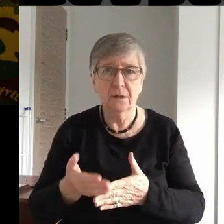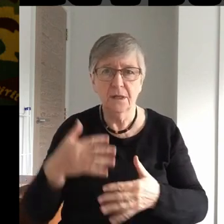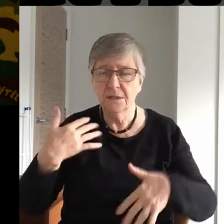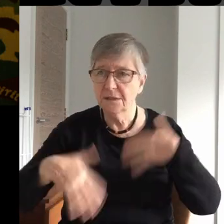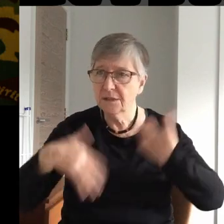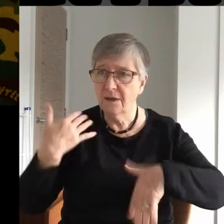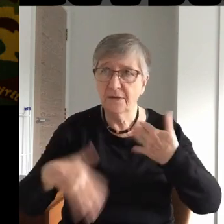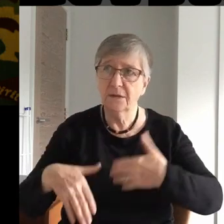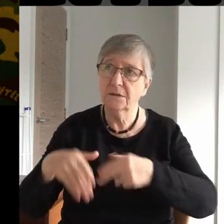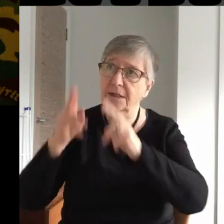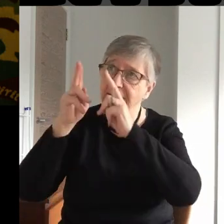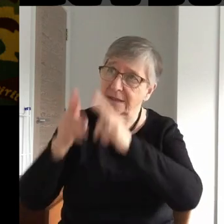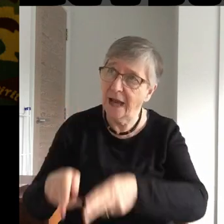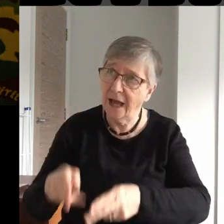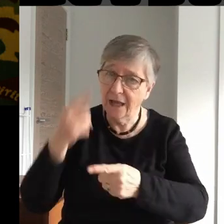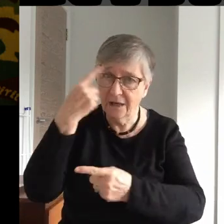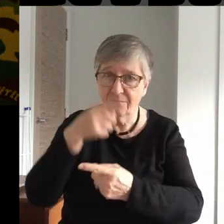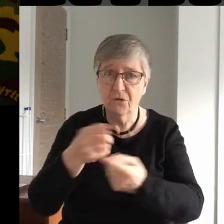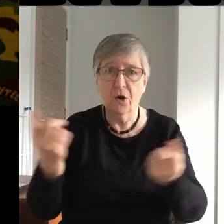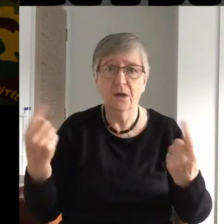suffered and died for us,